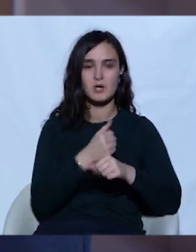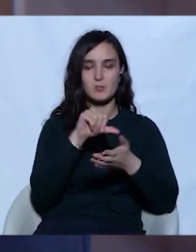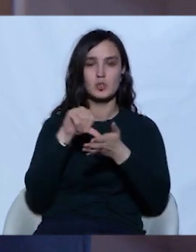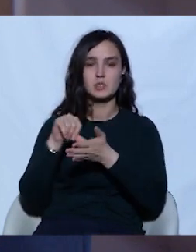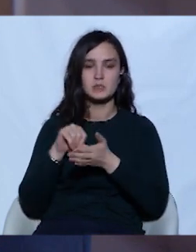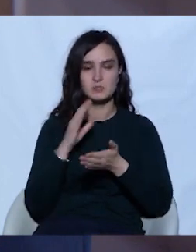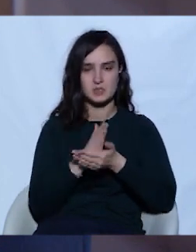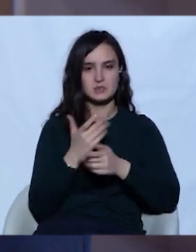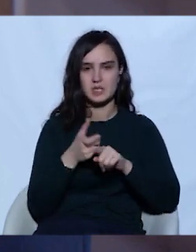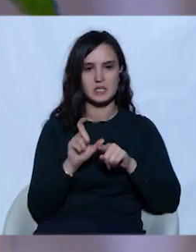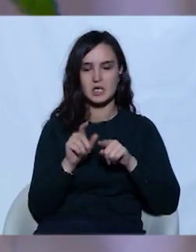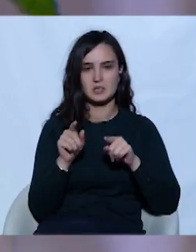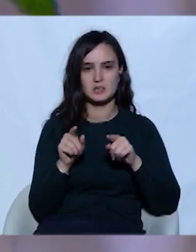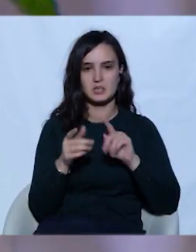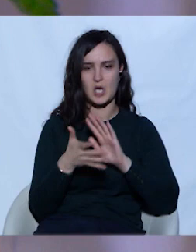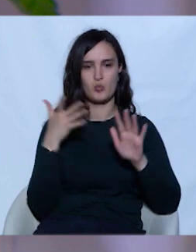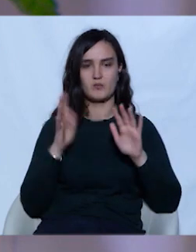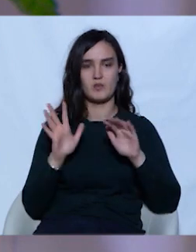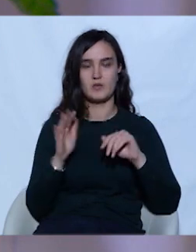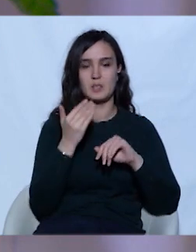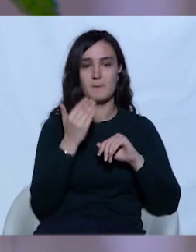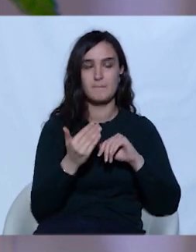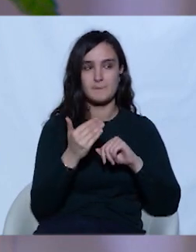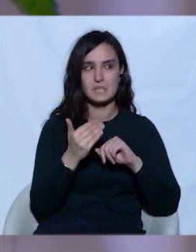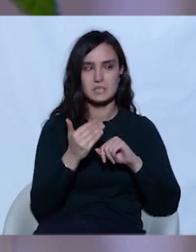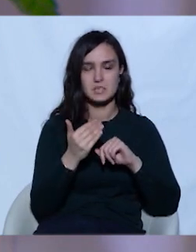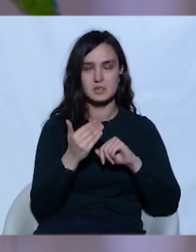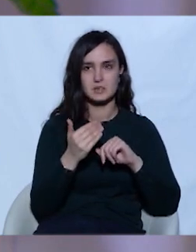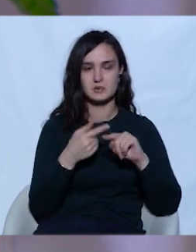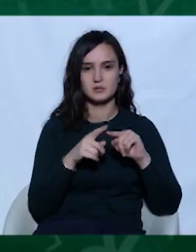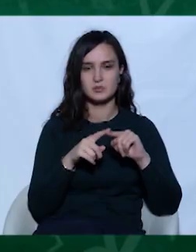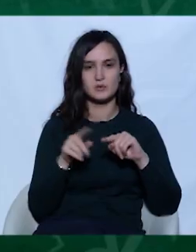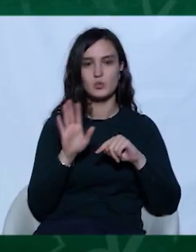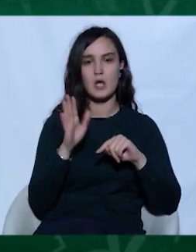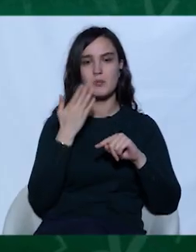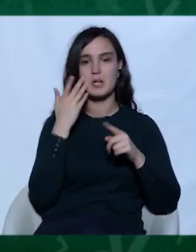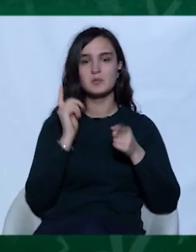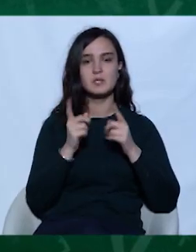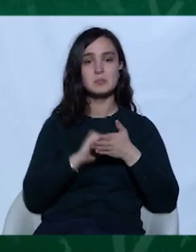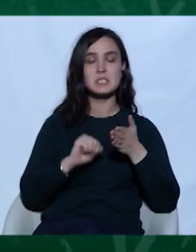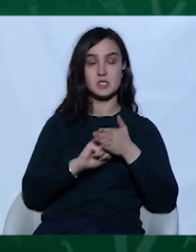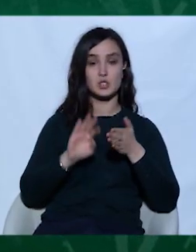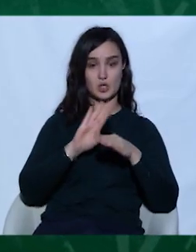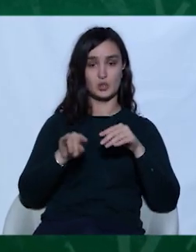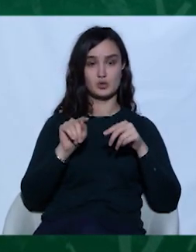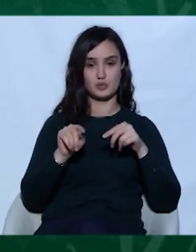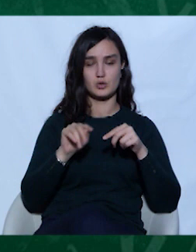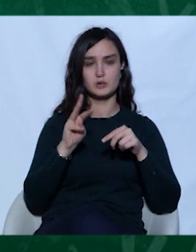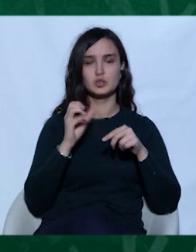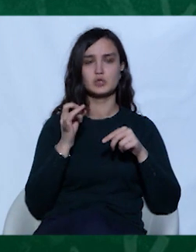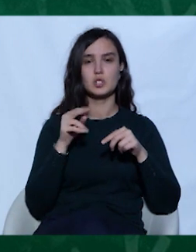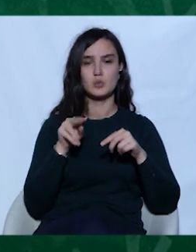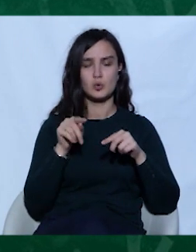years. Next, we have Harriet Smith, a new friend of Emma's, who's also quite young.